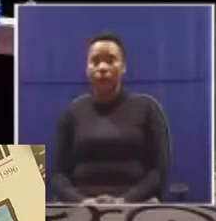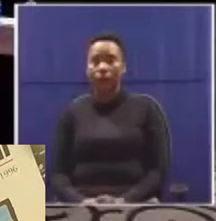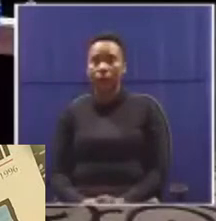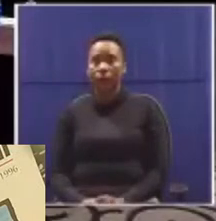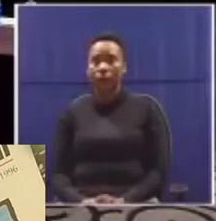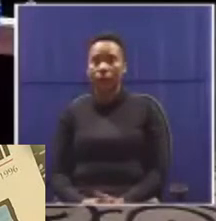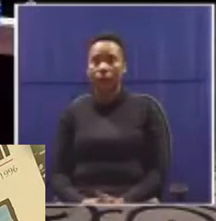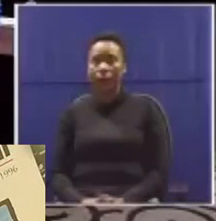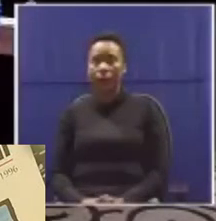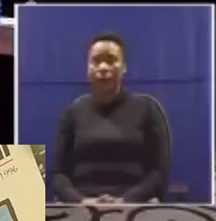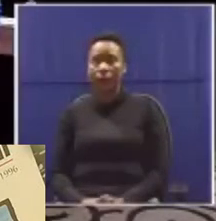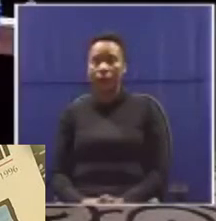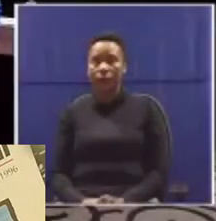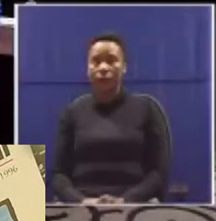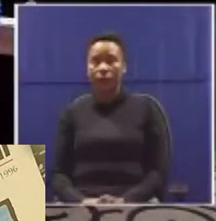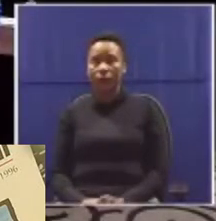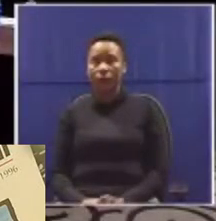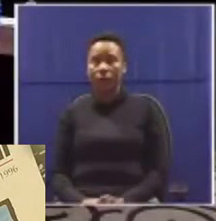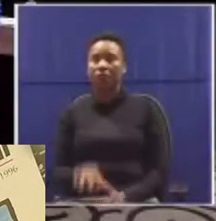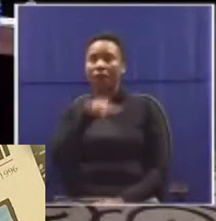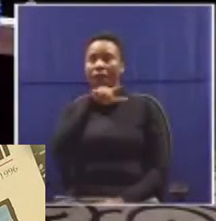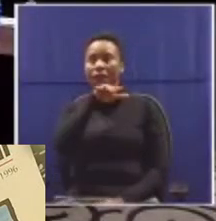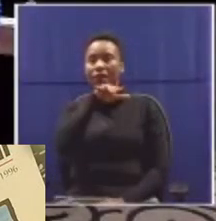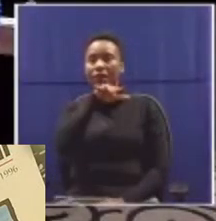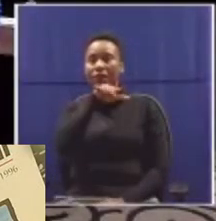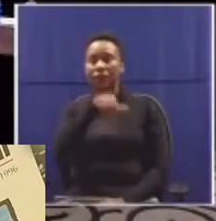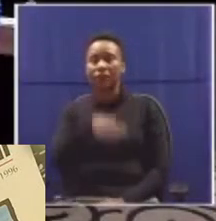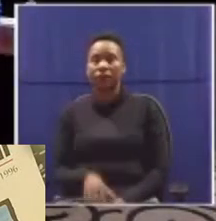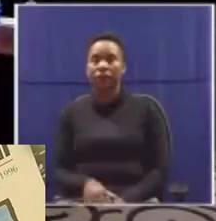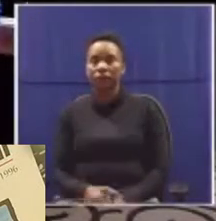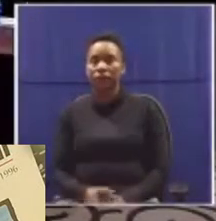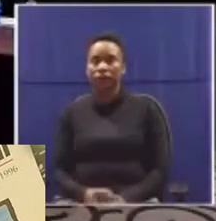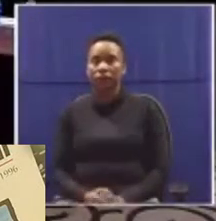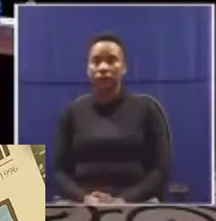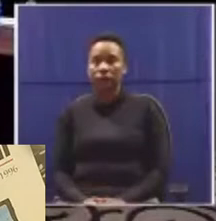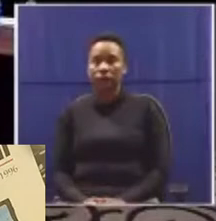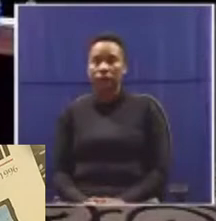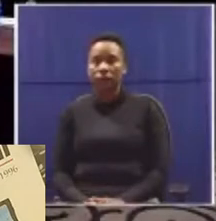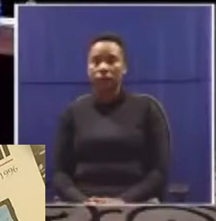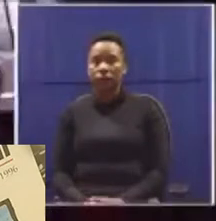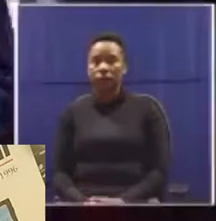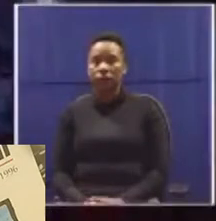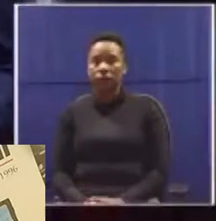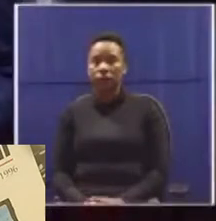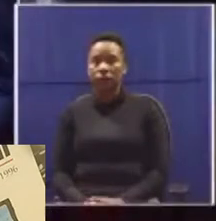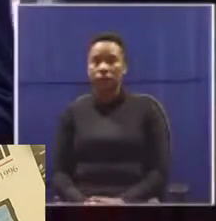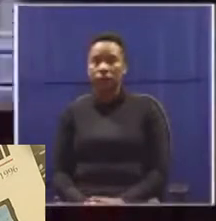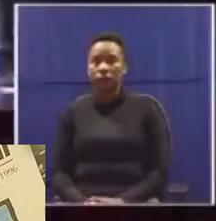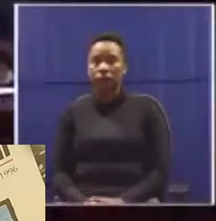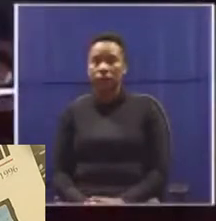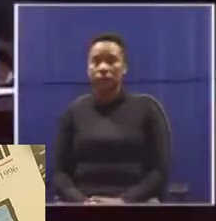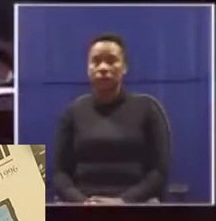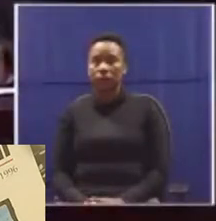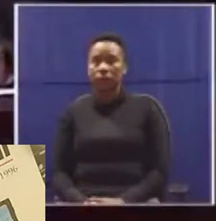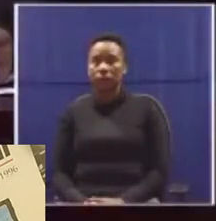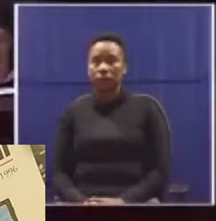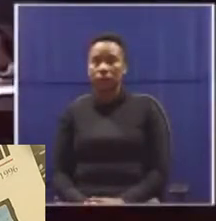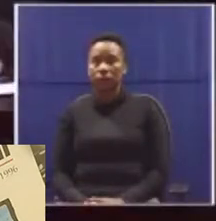he asked for the president how about a visitor Chrysler starters is